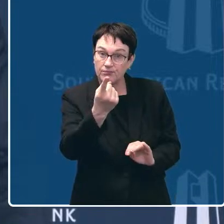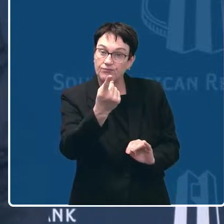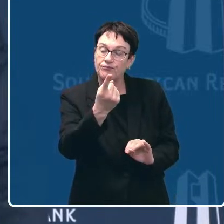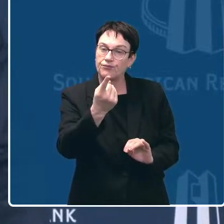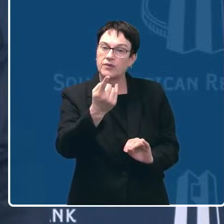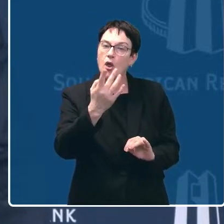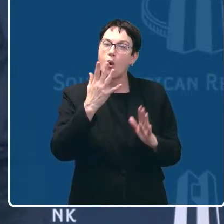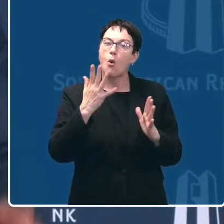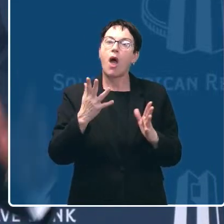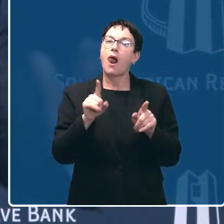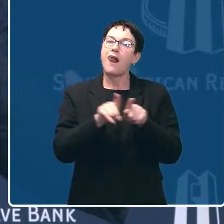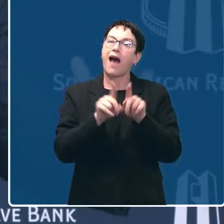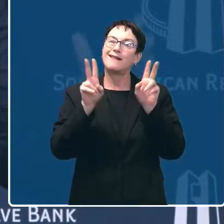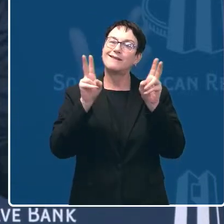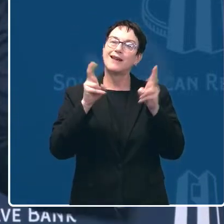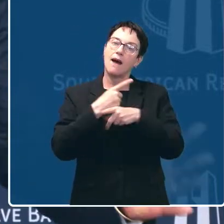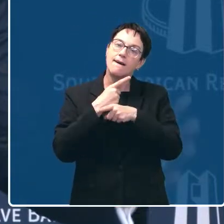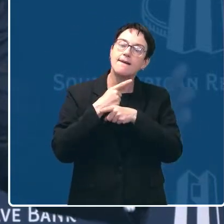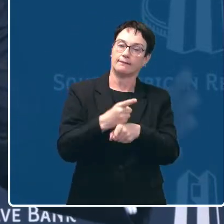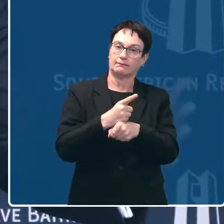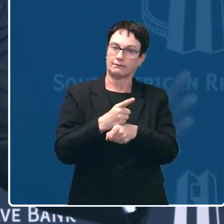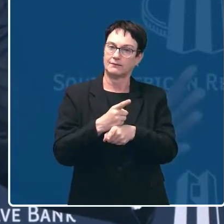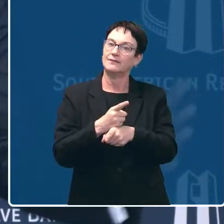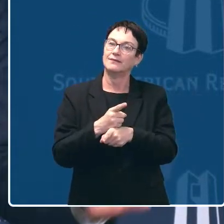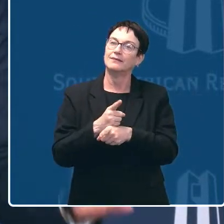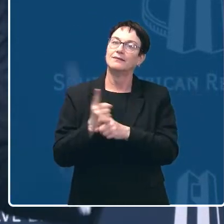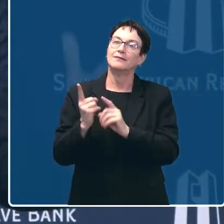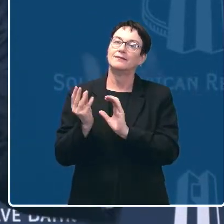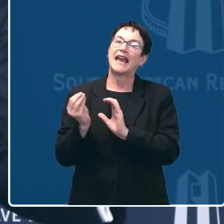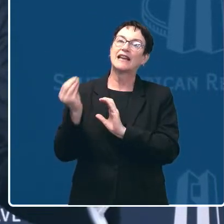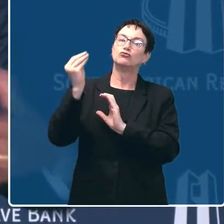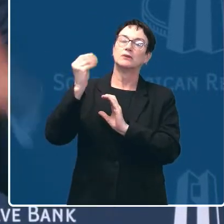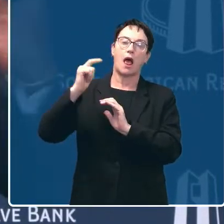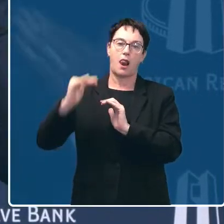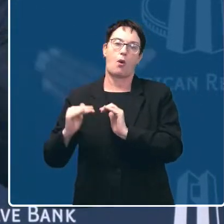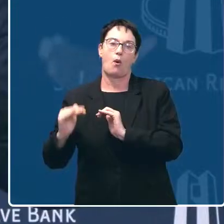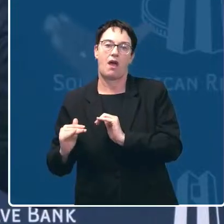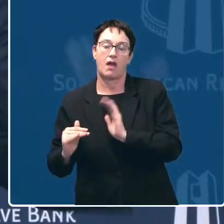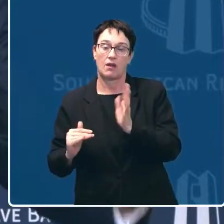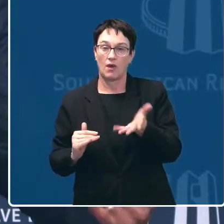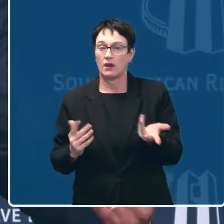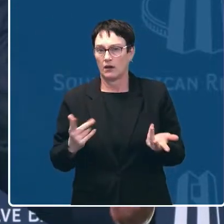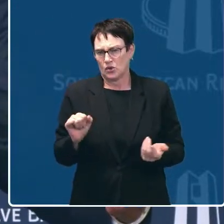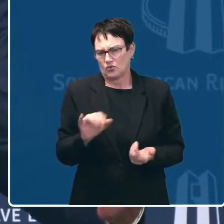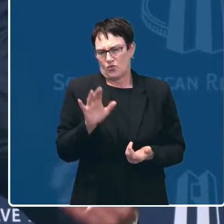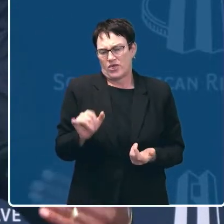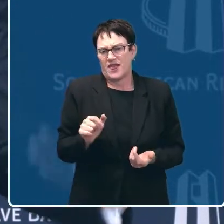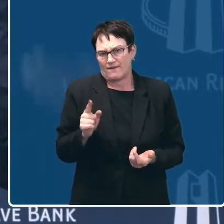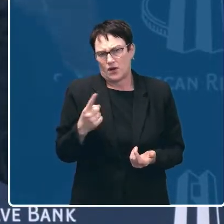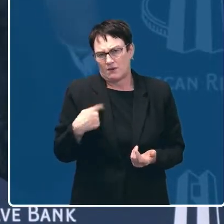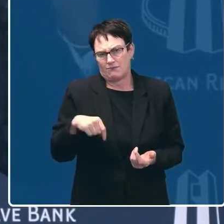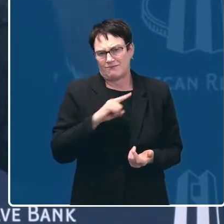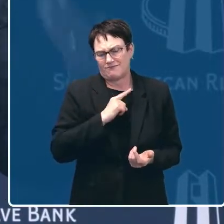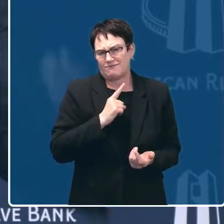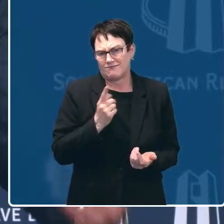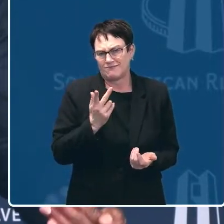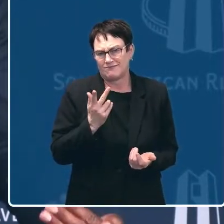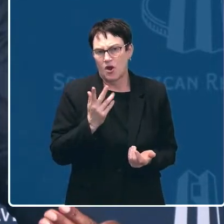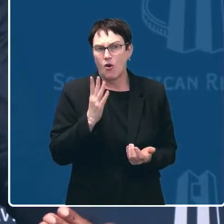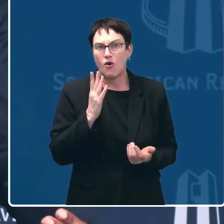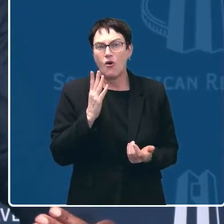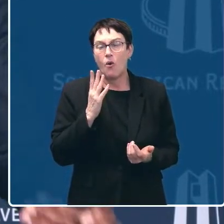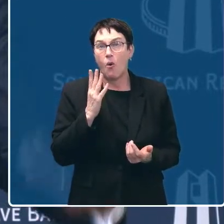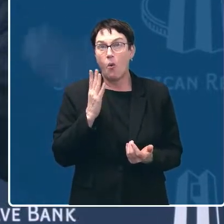lock in lower interest rates going forward. And South Africa would be a